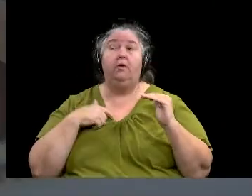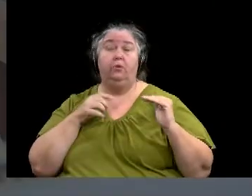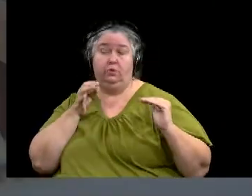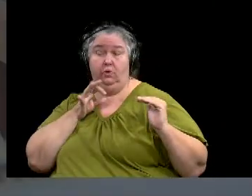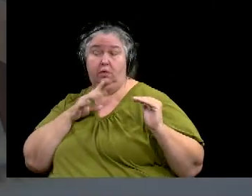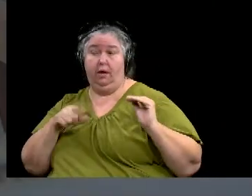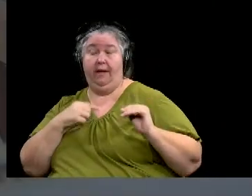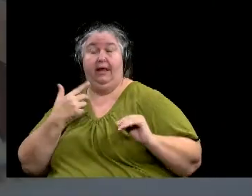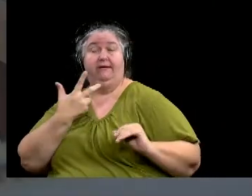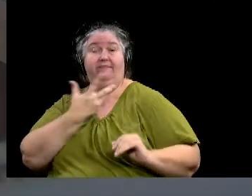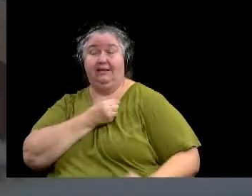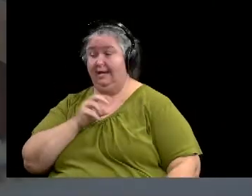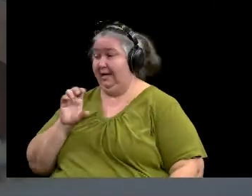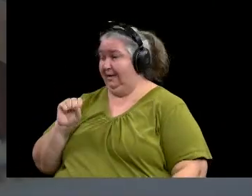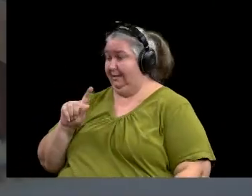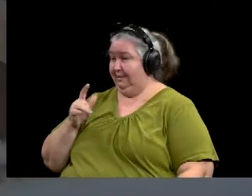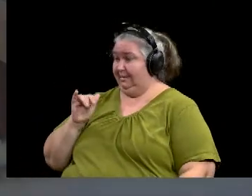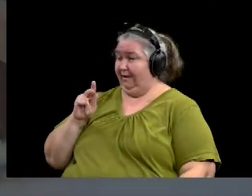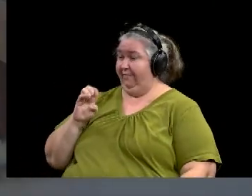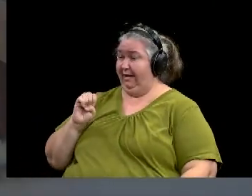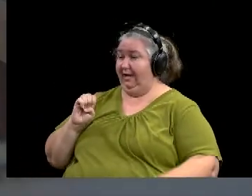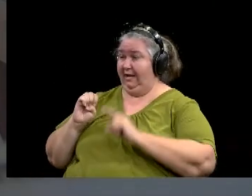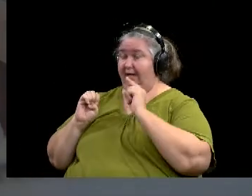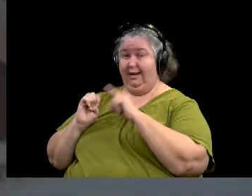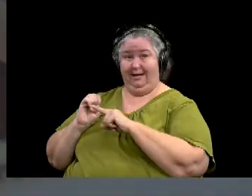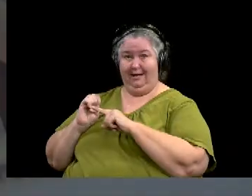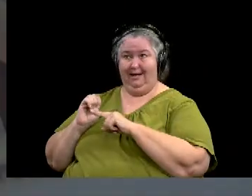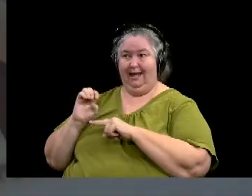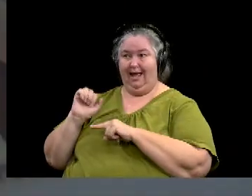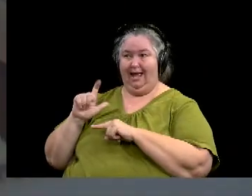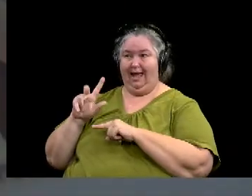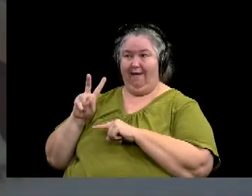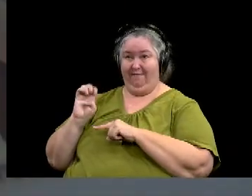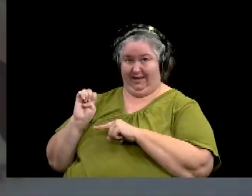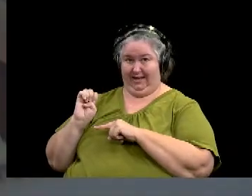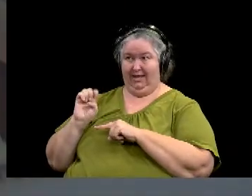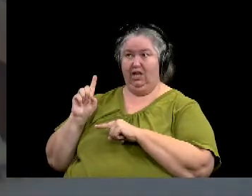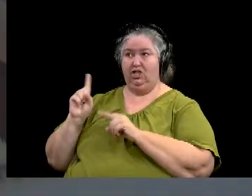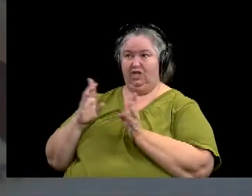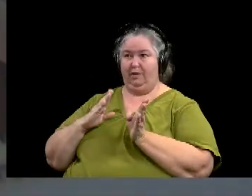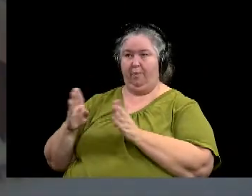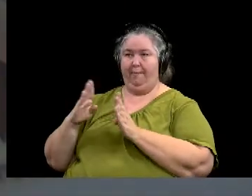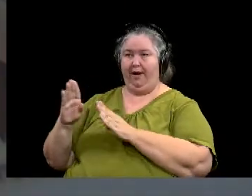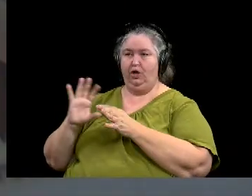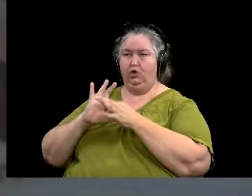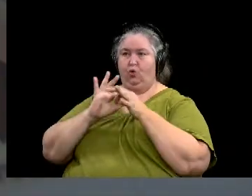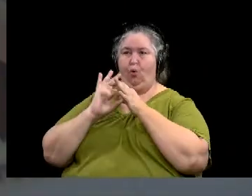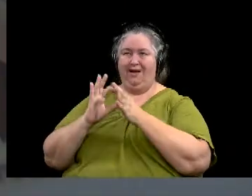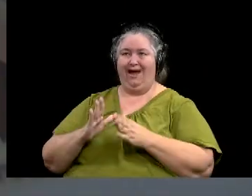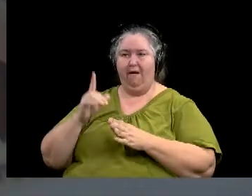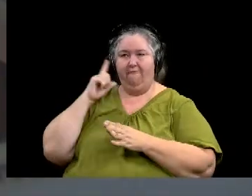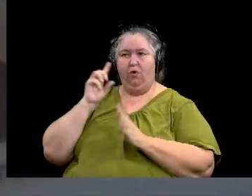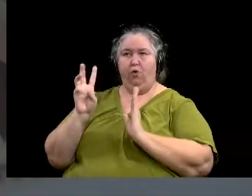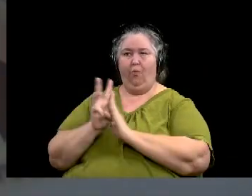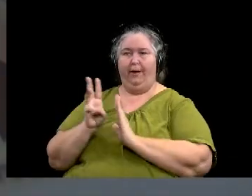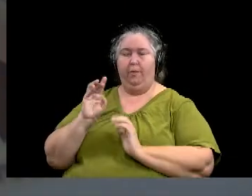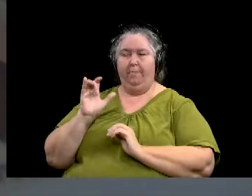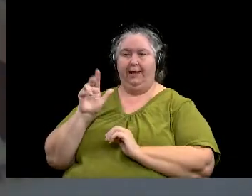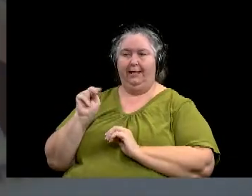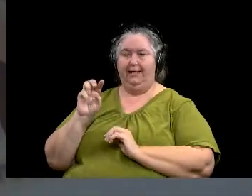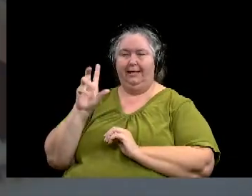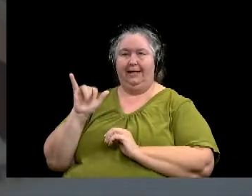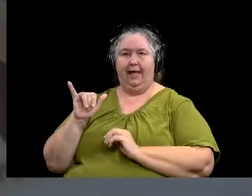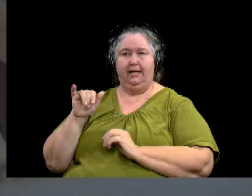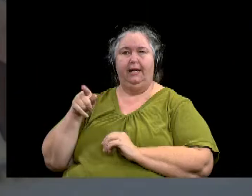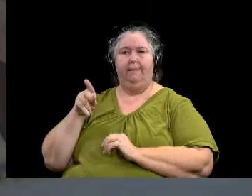Stephanie Alvey is the preparedness coordinator for the Waco McLennan County Public Health District, and she's going to give us a presentation